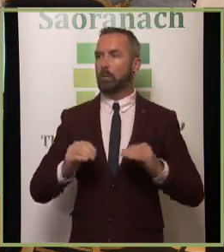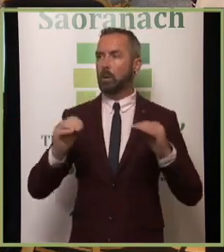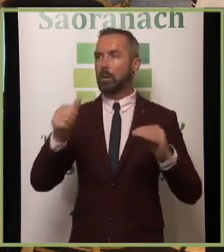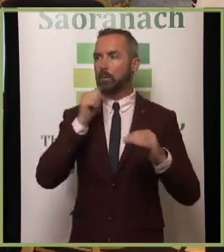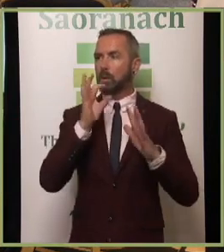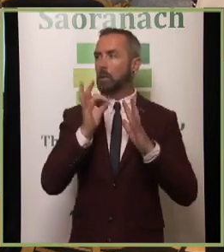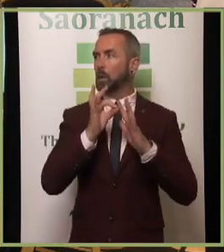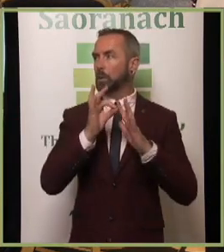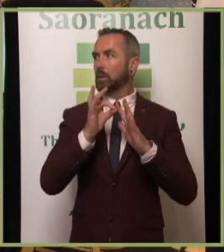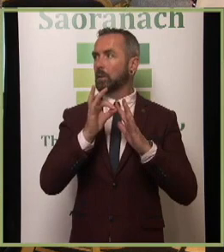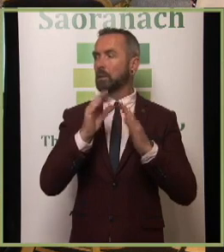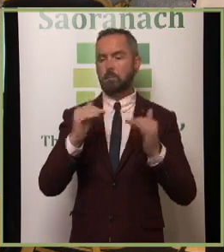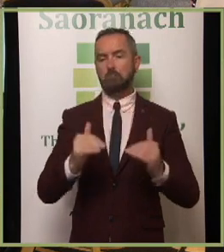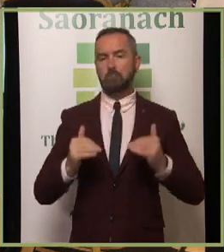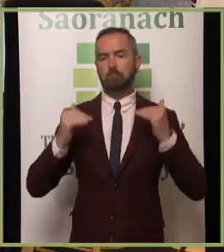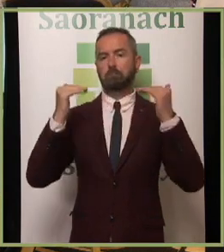point?